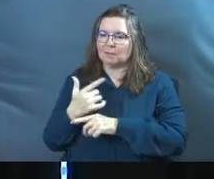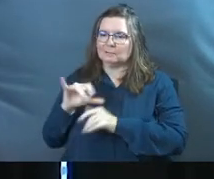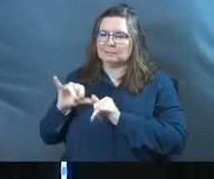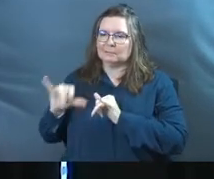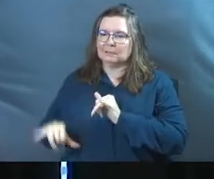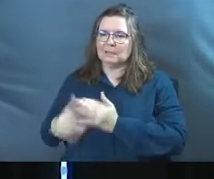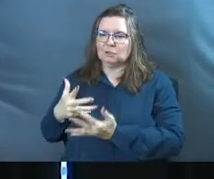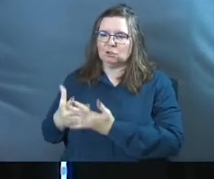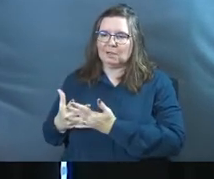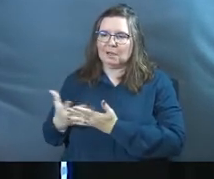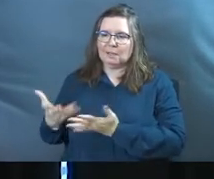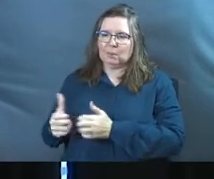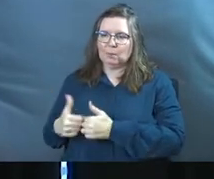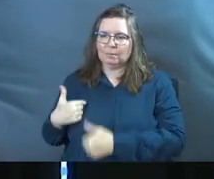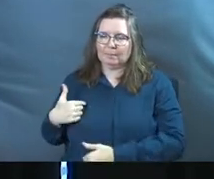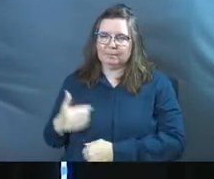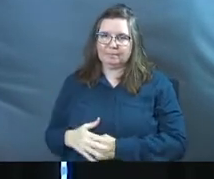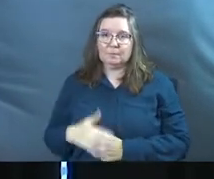hostage in jail.